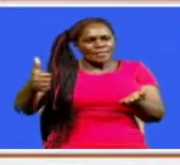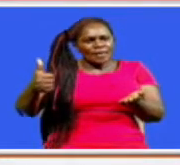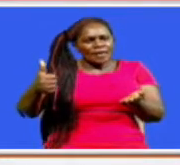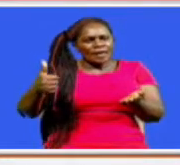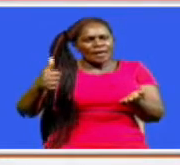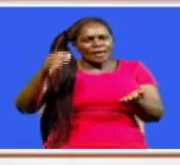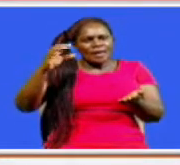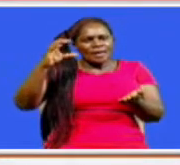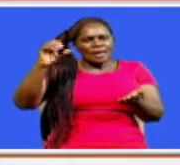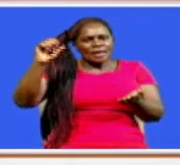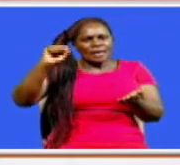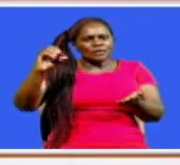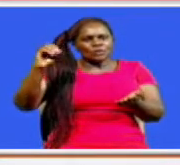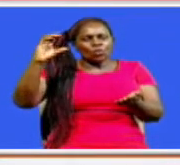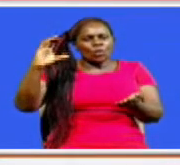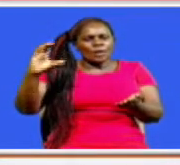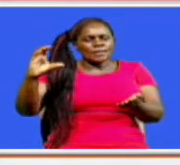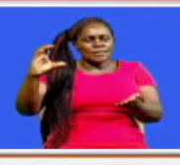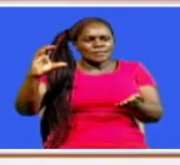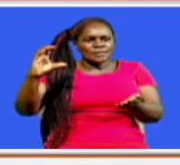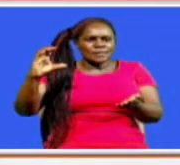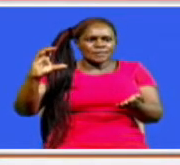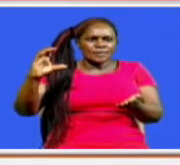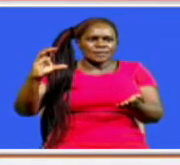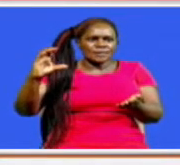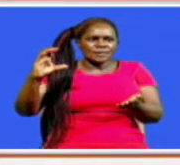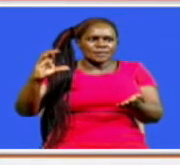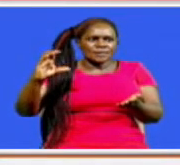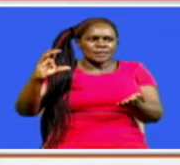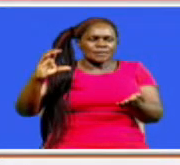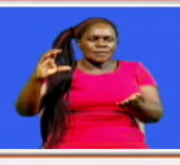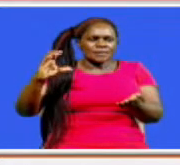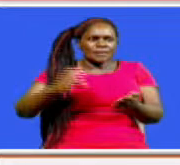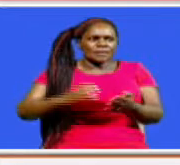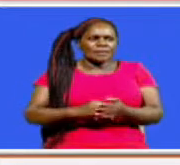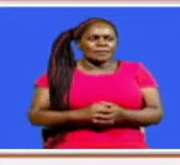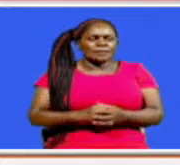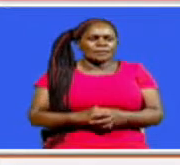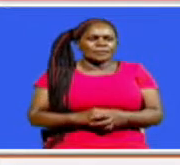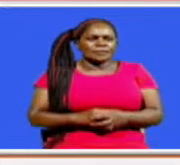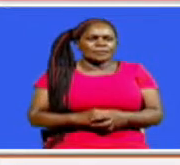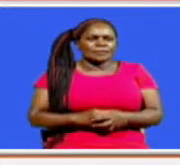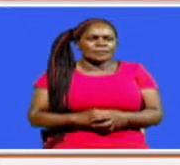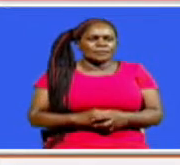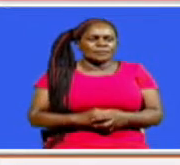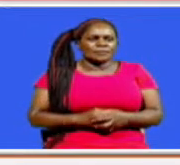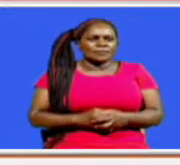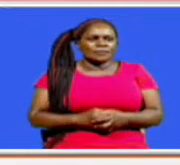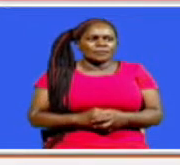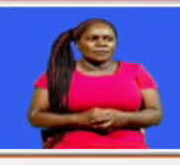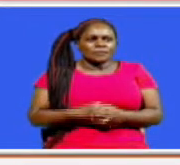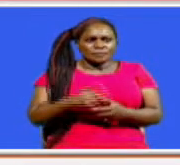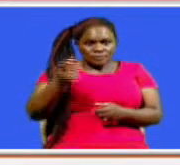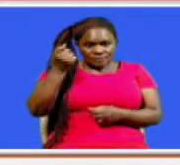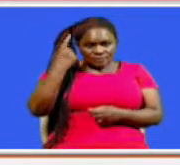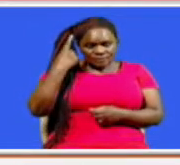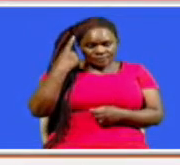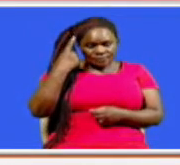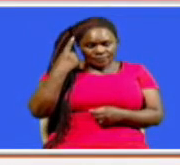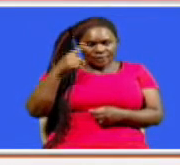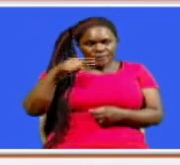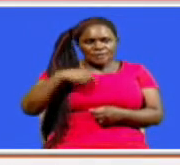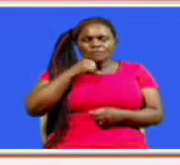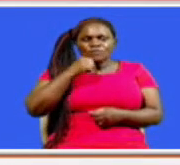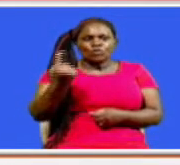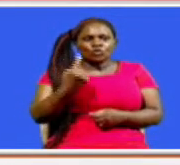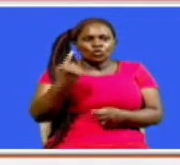SOS. Mm-hmm. This is the CPG versus SOS. Are you there? Okay. And we brought